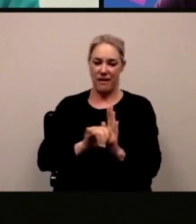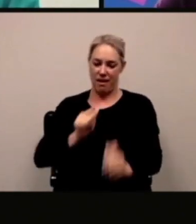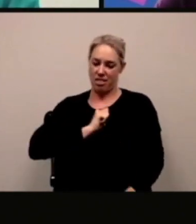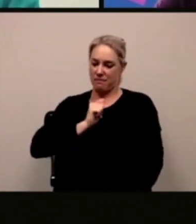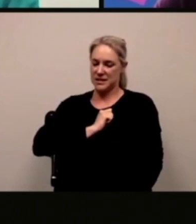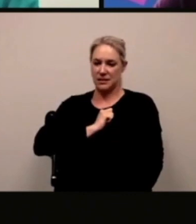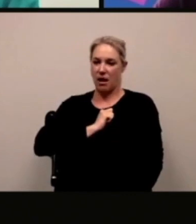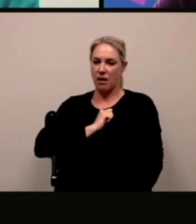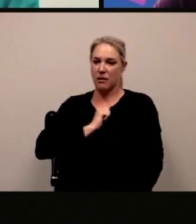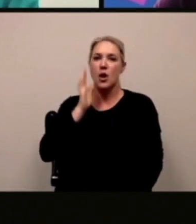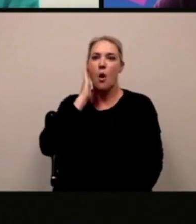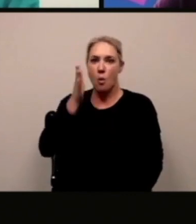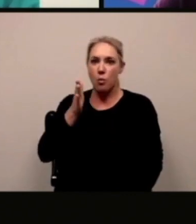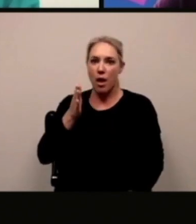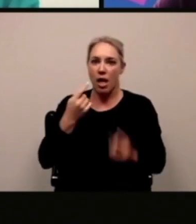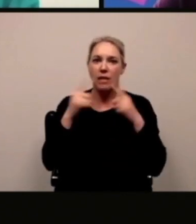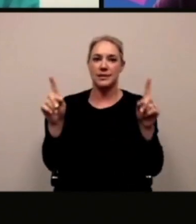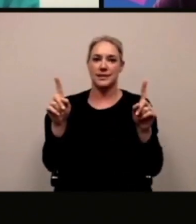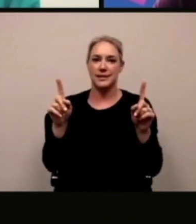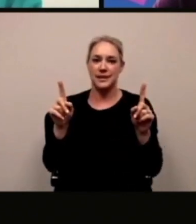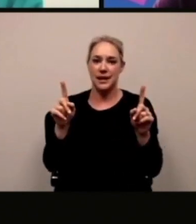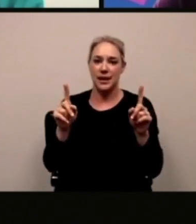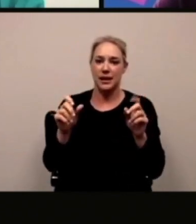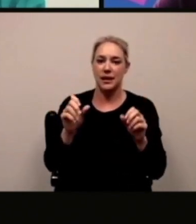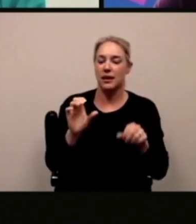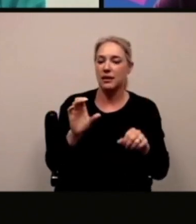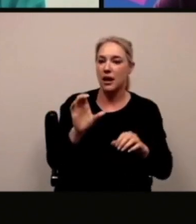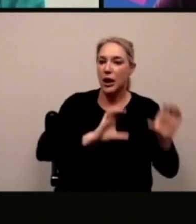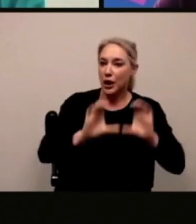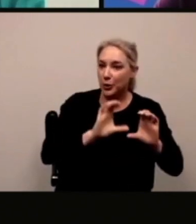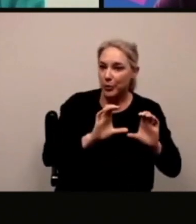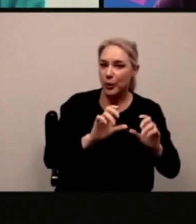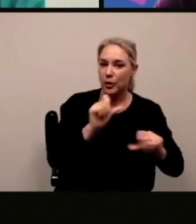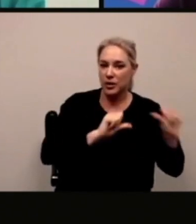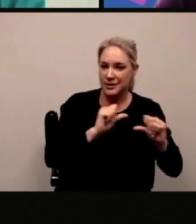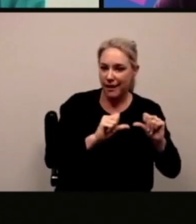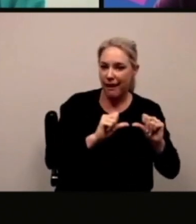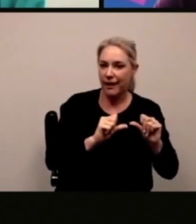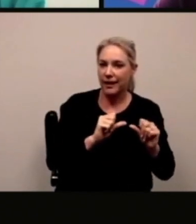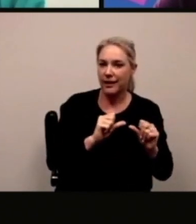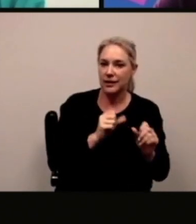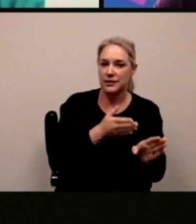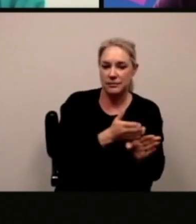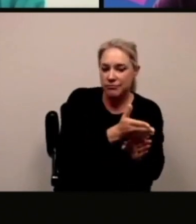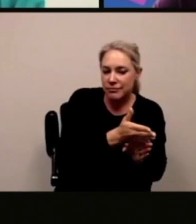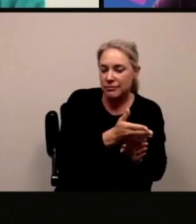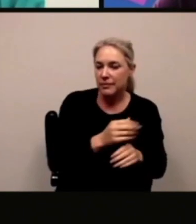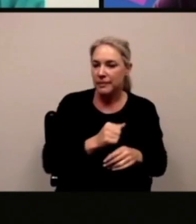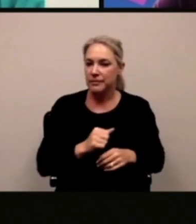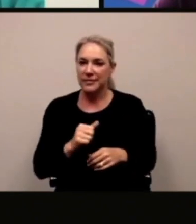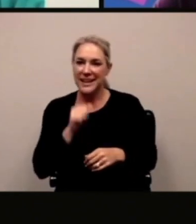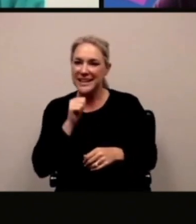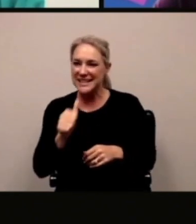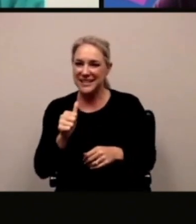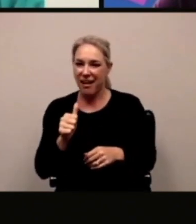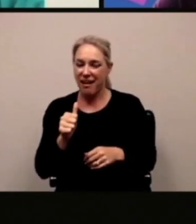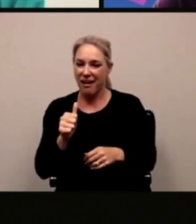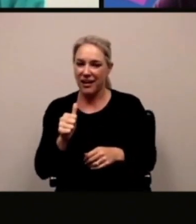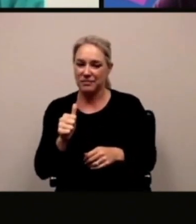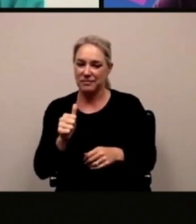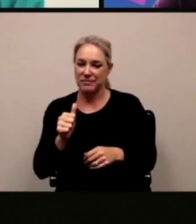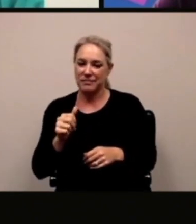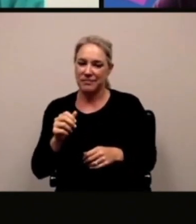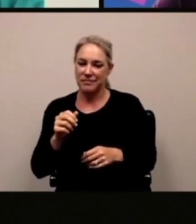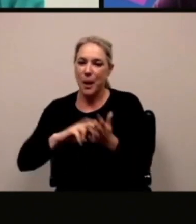excel in a computer science industry, or even like consider that something that's relevant to them. So I think just giving them that opportunity